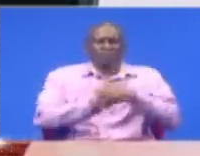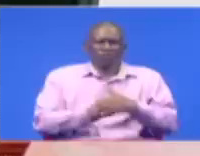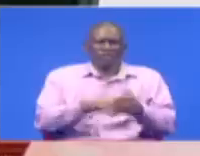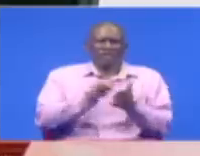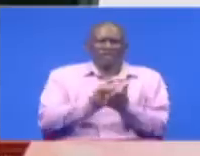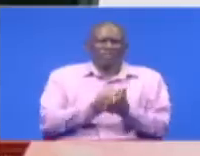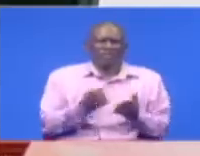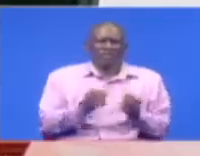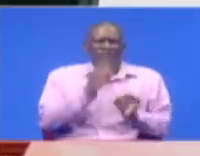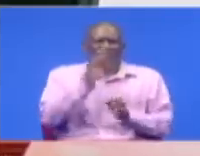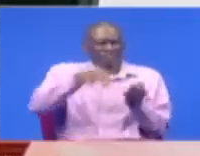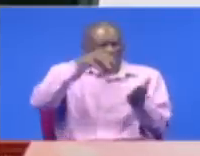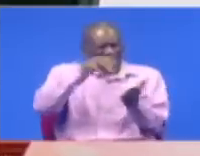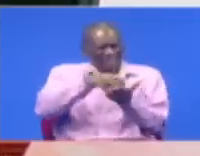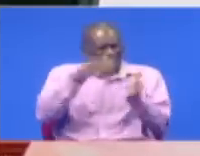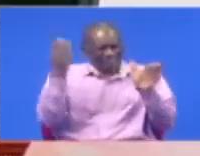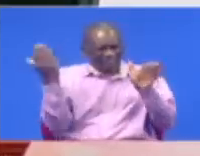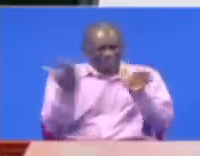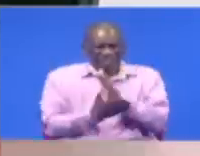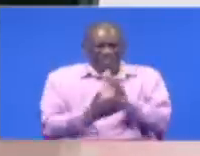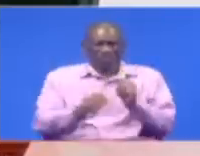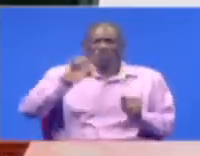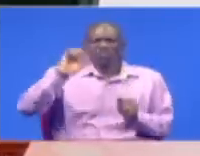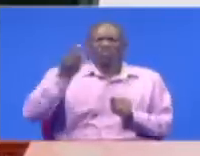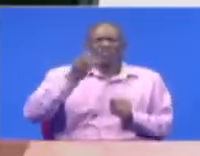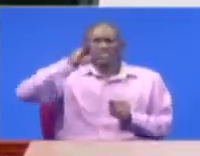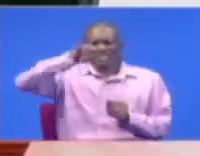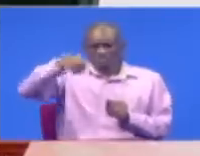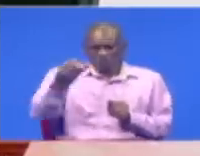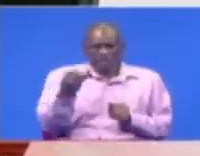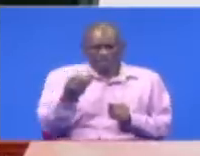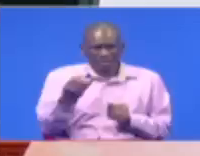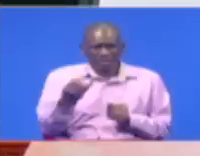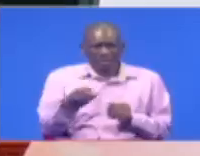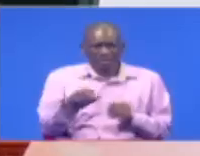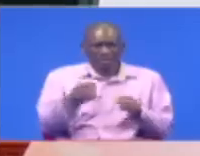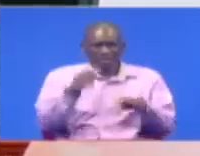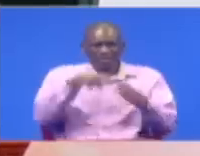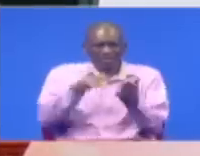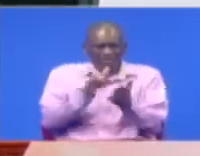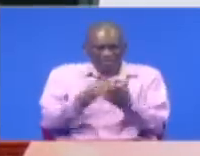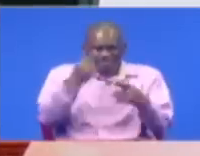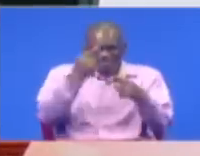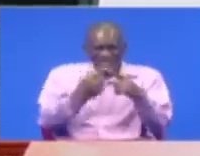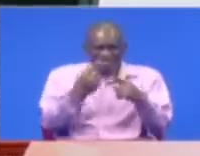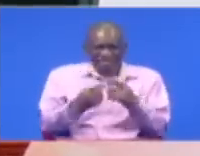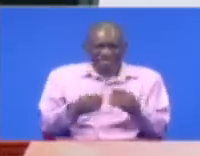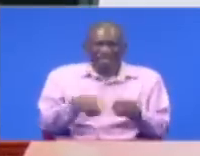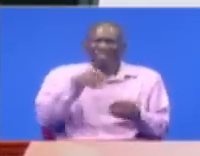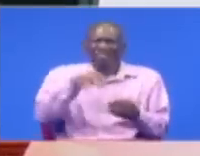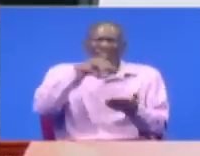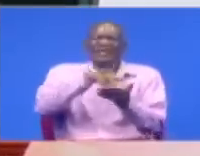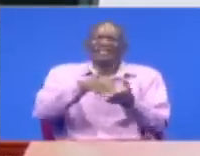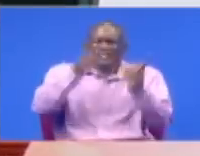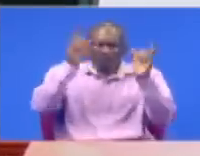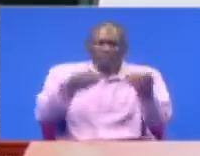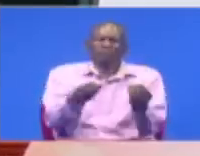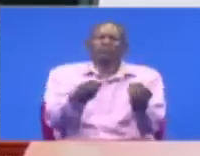if a case is filed on 1st January, within that year, it should be